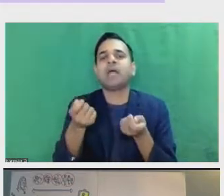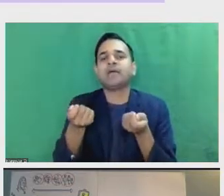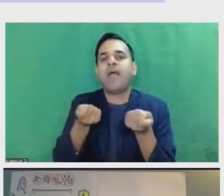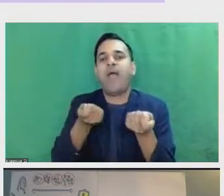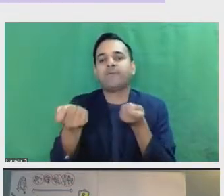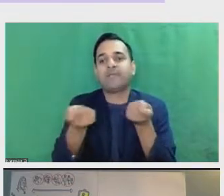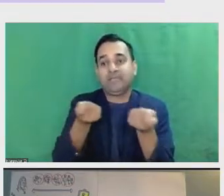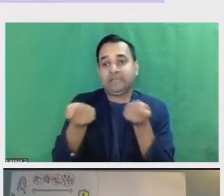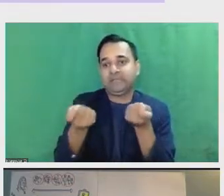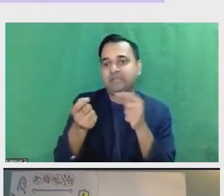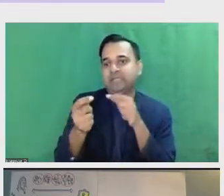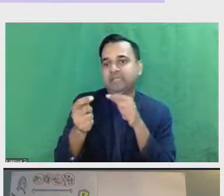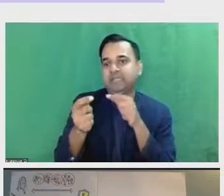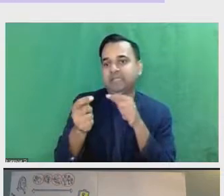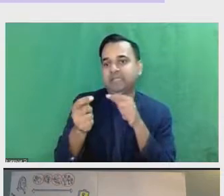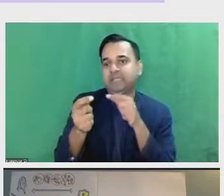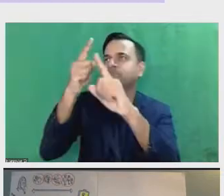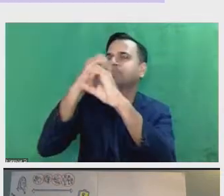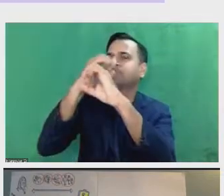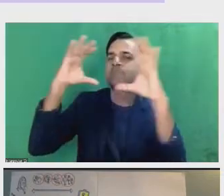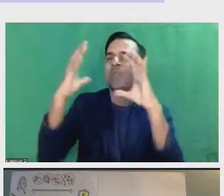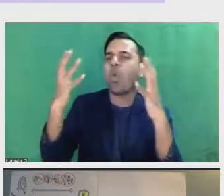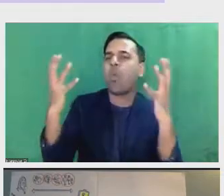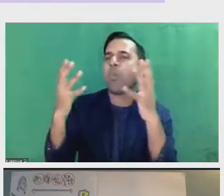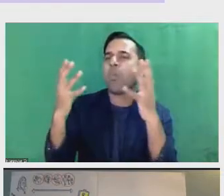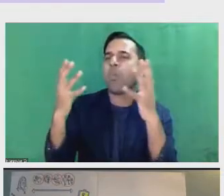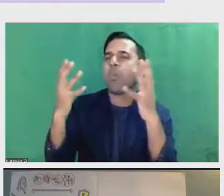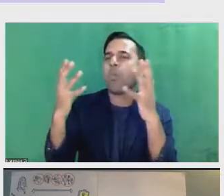targets that enable us to advance in this